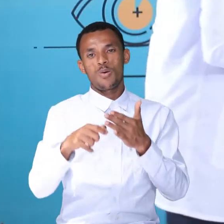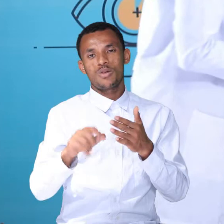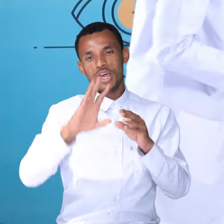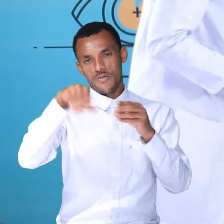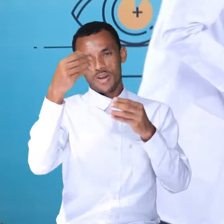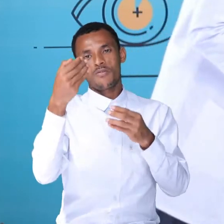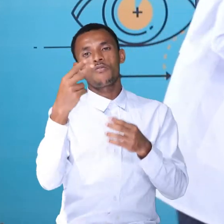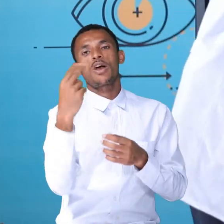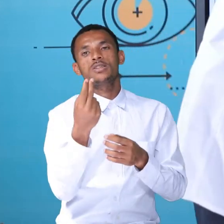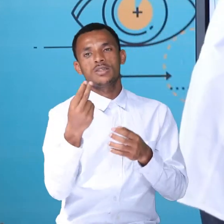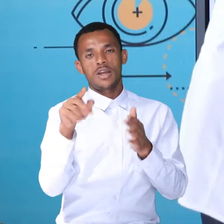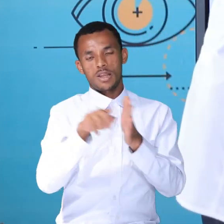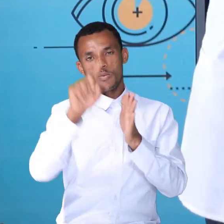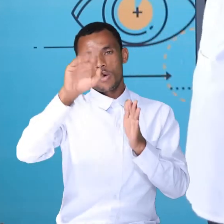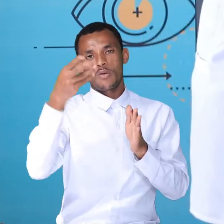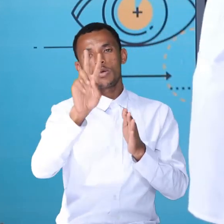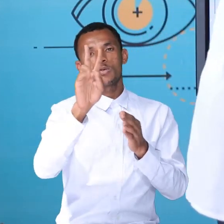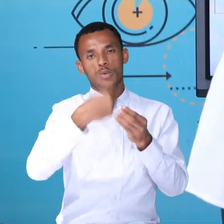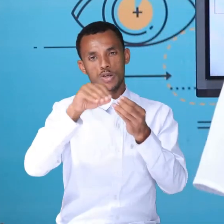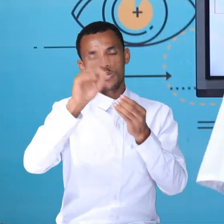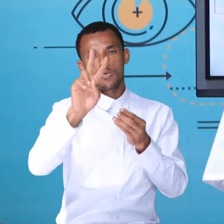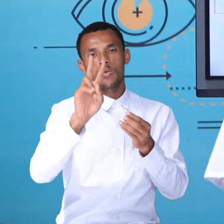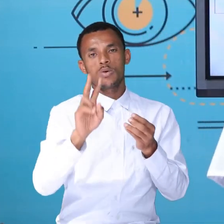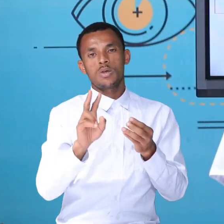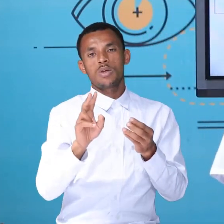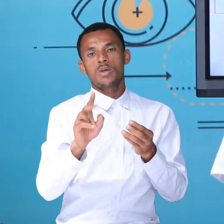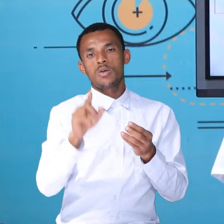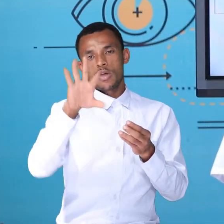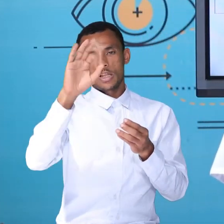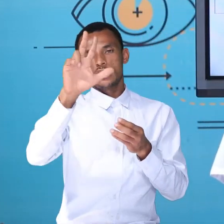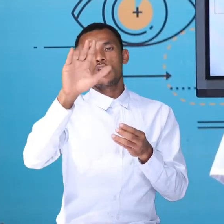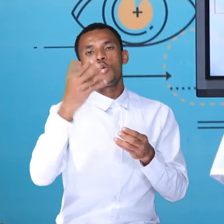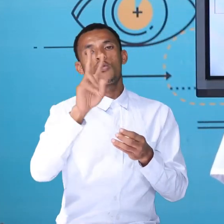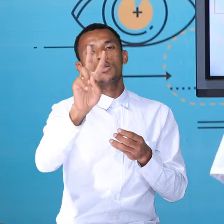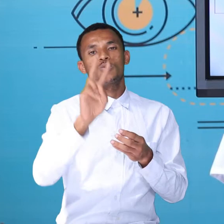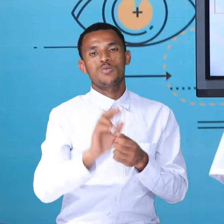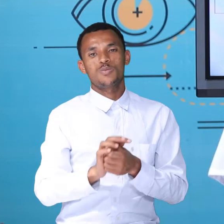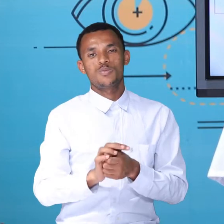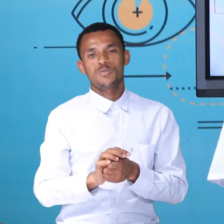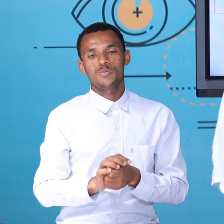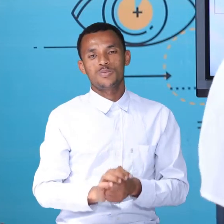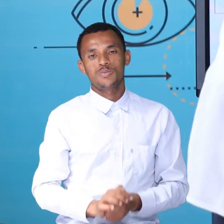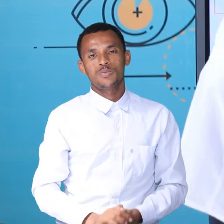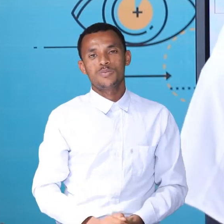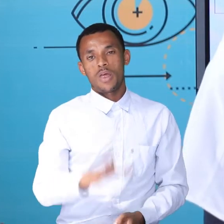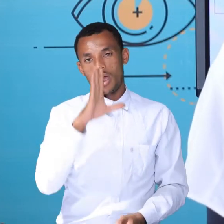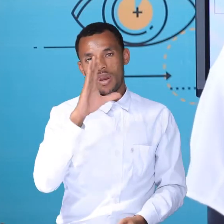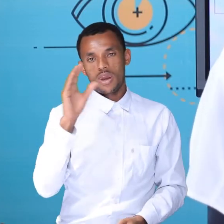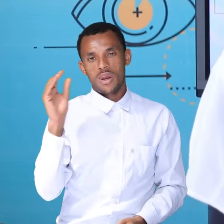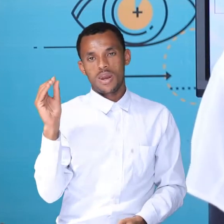given function. Negative half plus 2, it was equal to 3 over 2, positive 3 over 2,